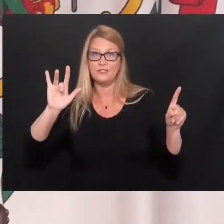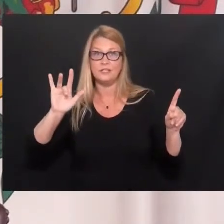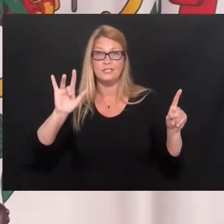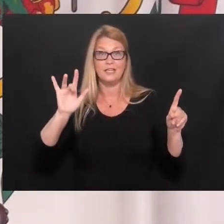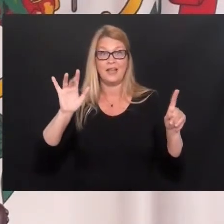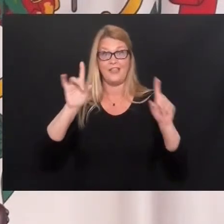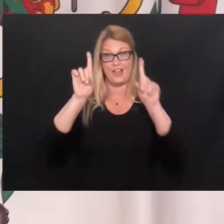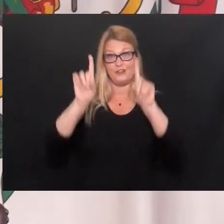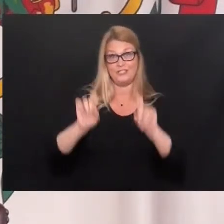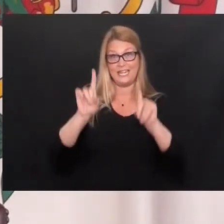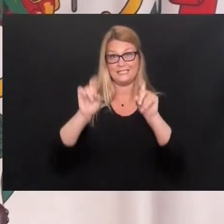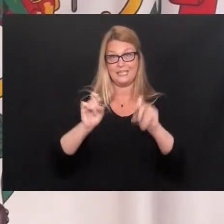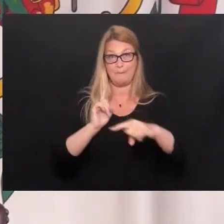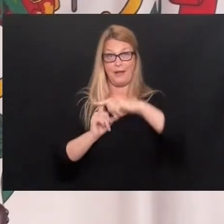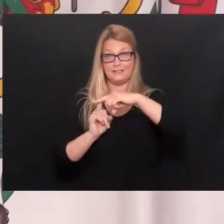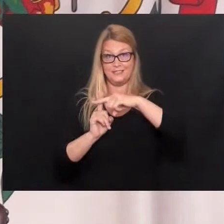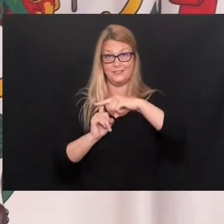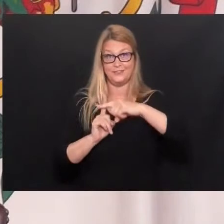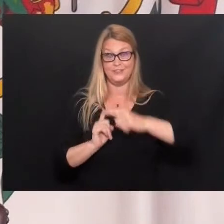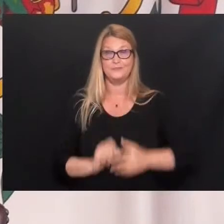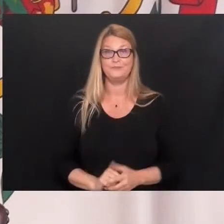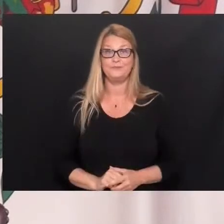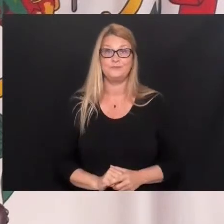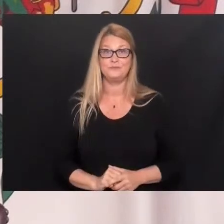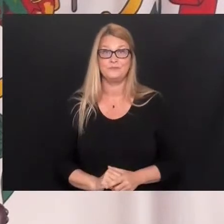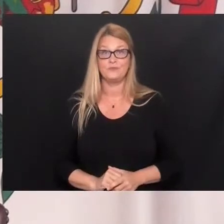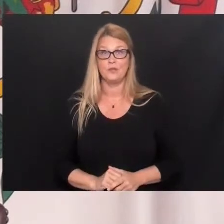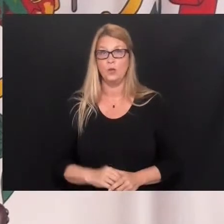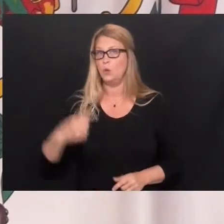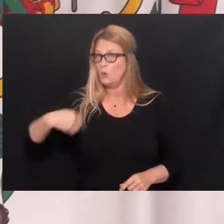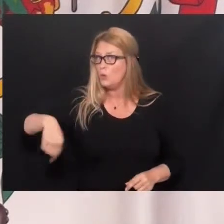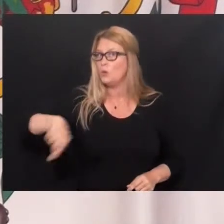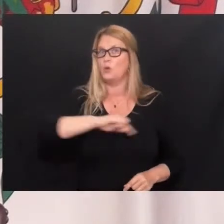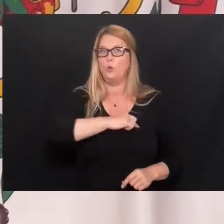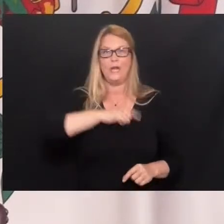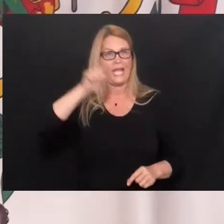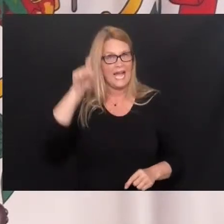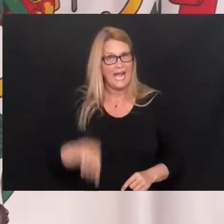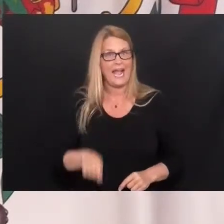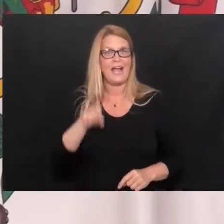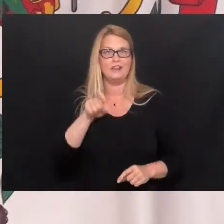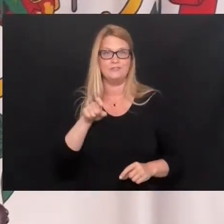are testing positive. We've